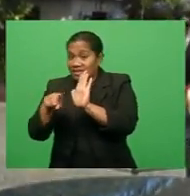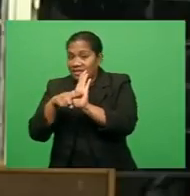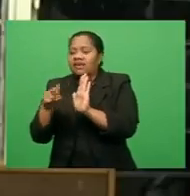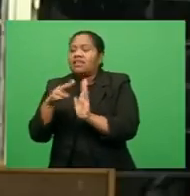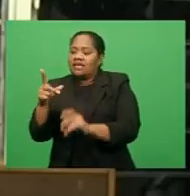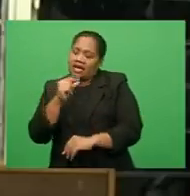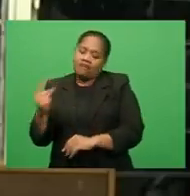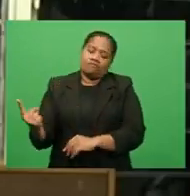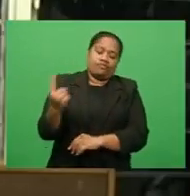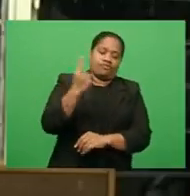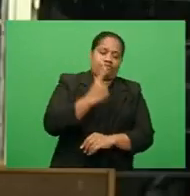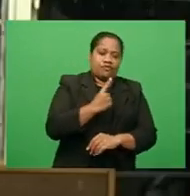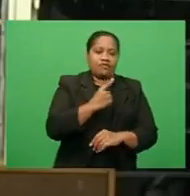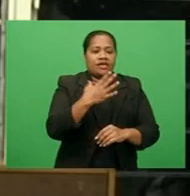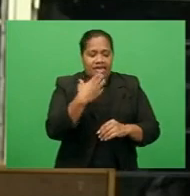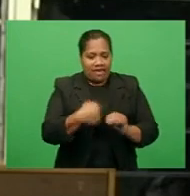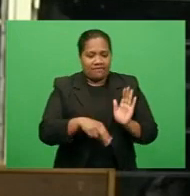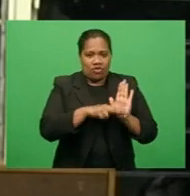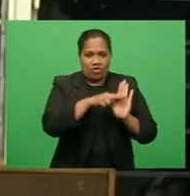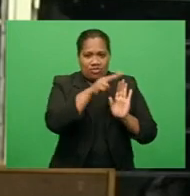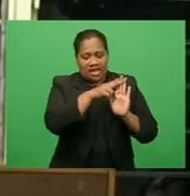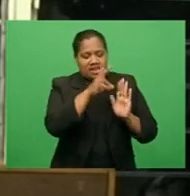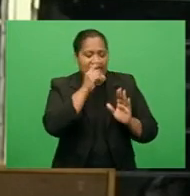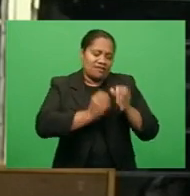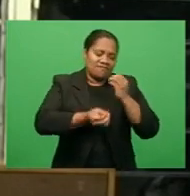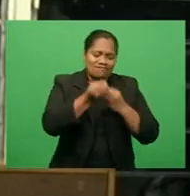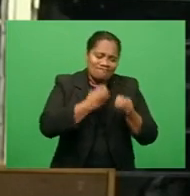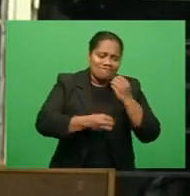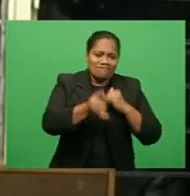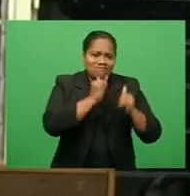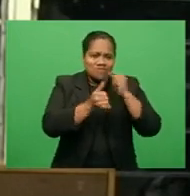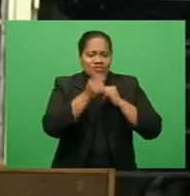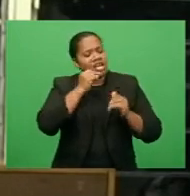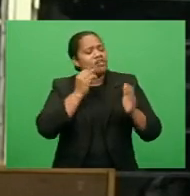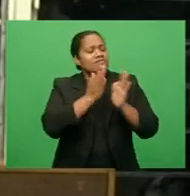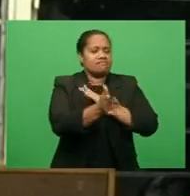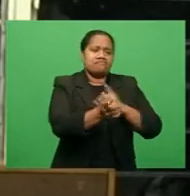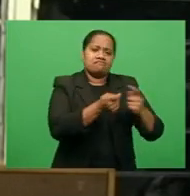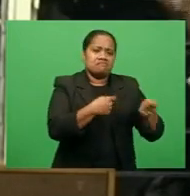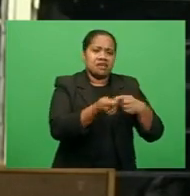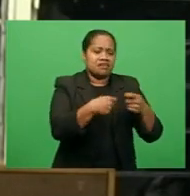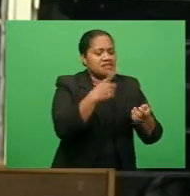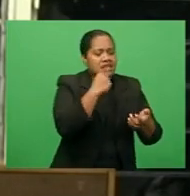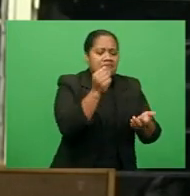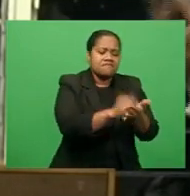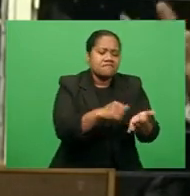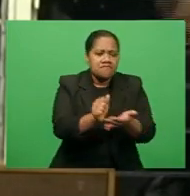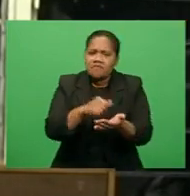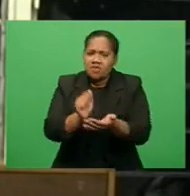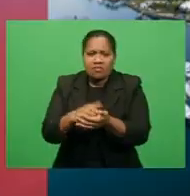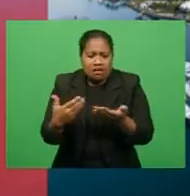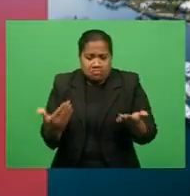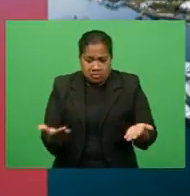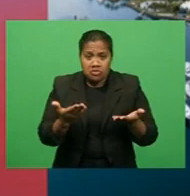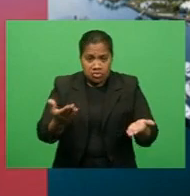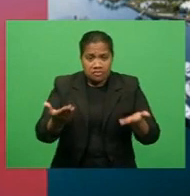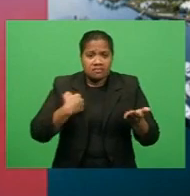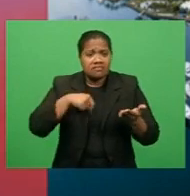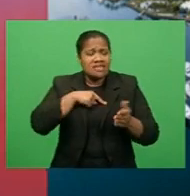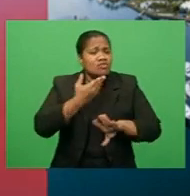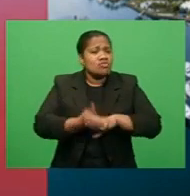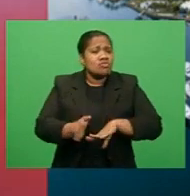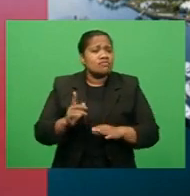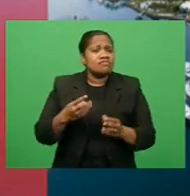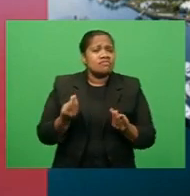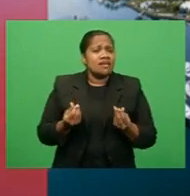you eat our food, you go to the market, you buy handicraft, whatever it is. So that obviously brings in new money. Businesses that